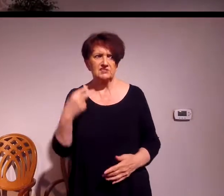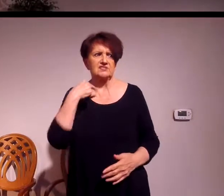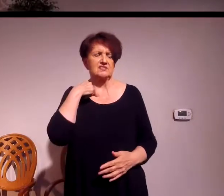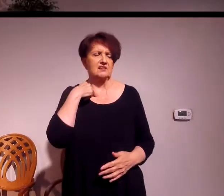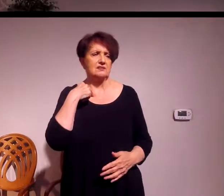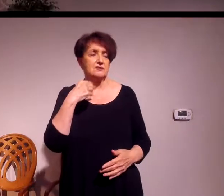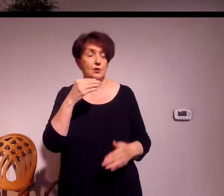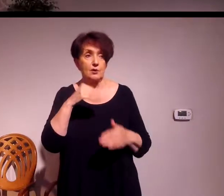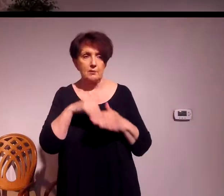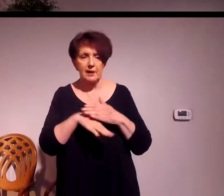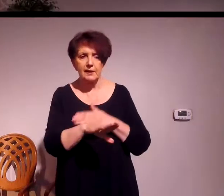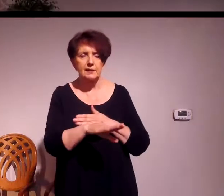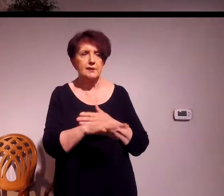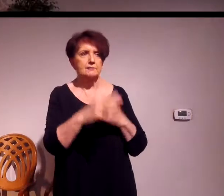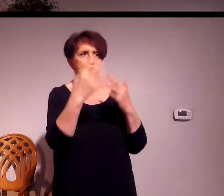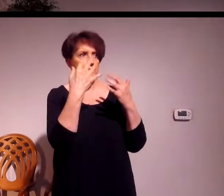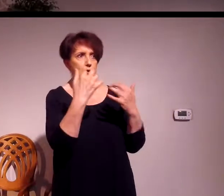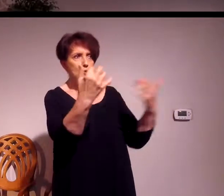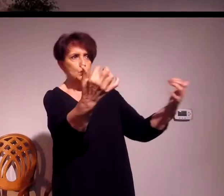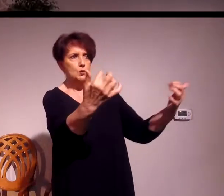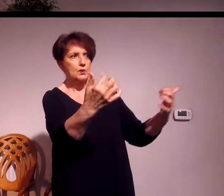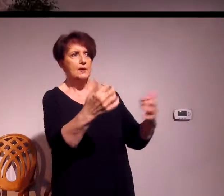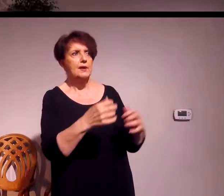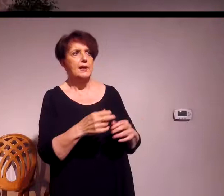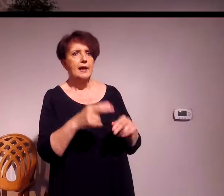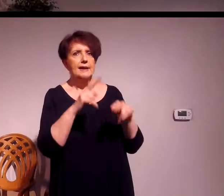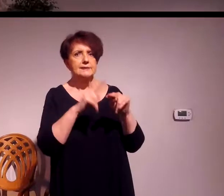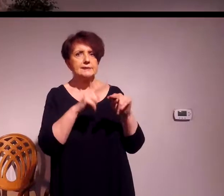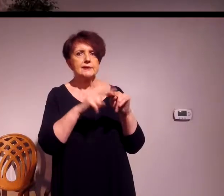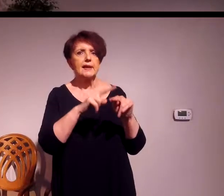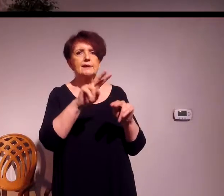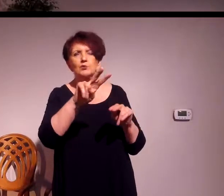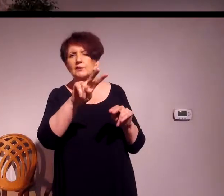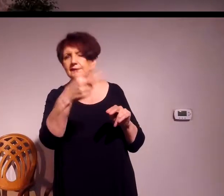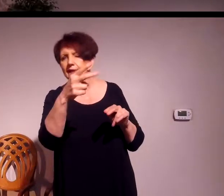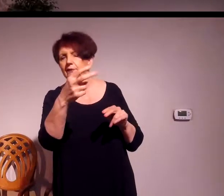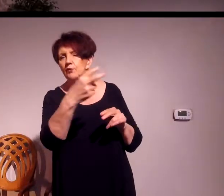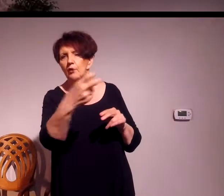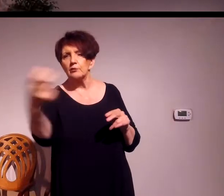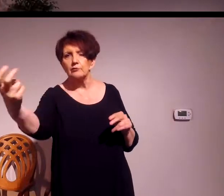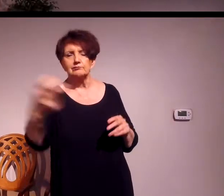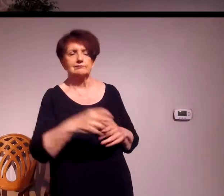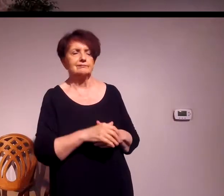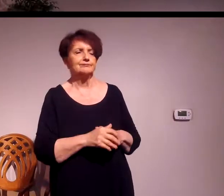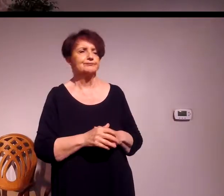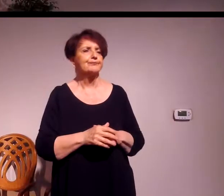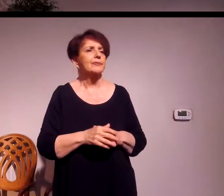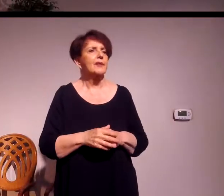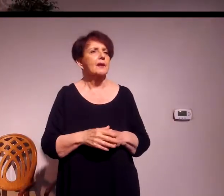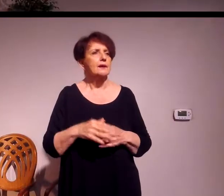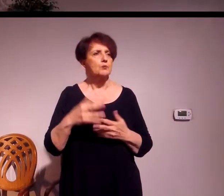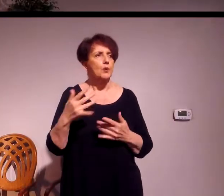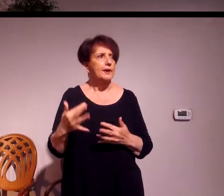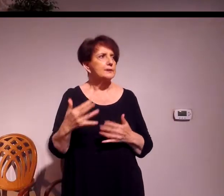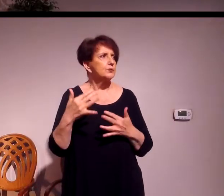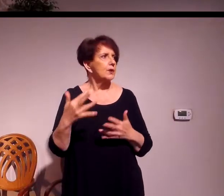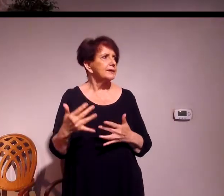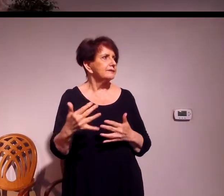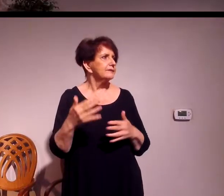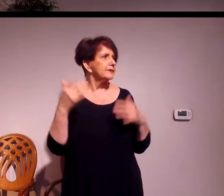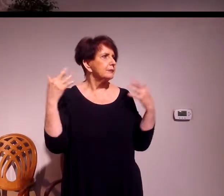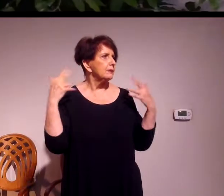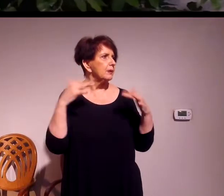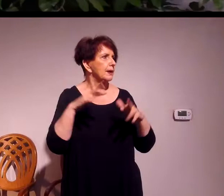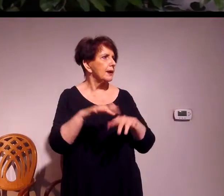the sanctuary, and I don't sit on the front row, but I sit back on the second row, by where you guys are. And I sit there waiting for them to come in so we can have